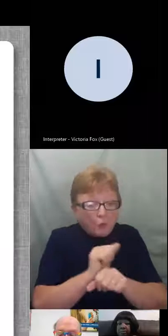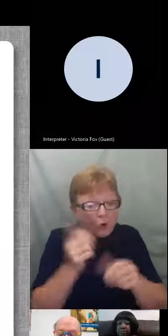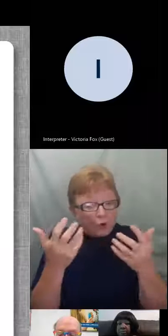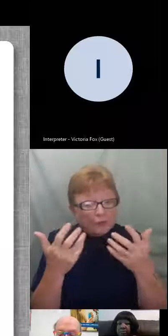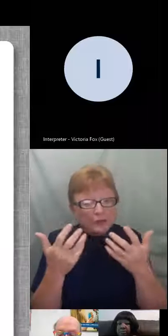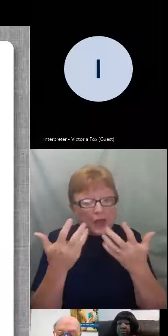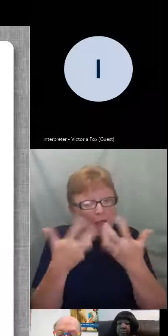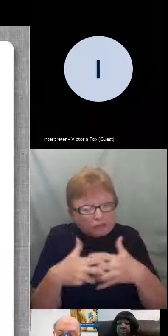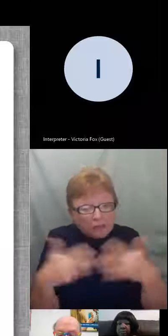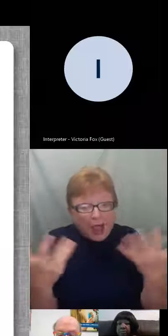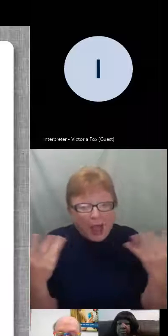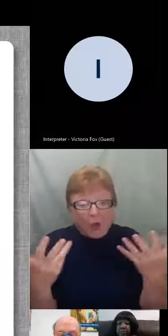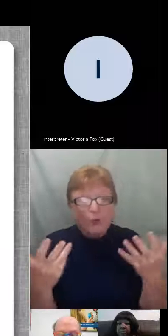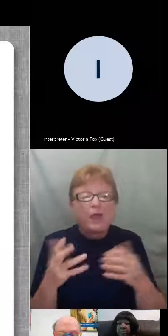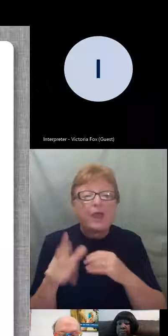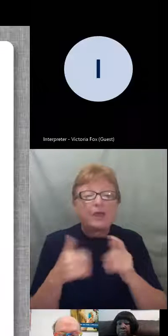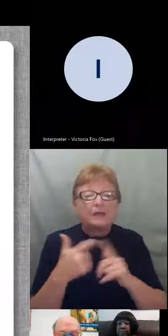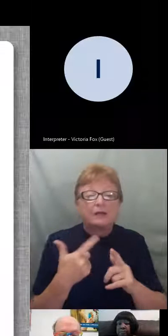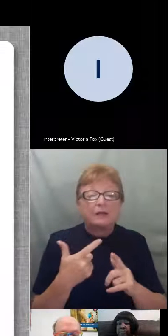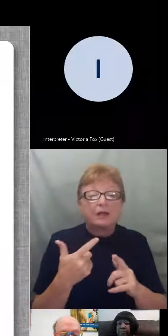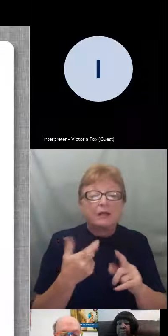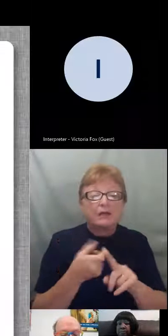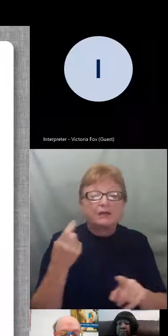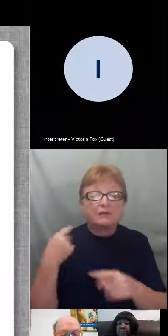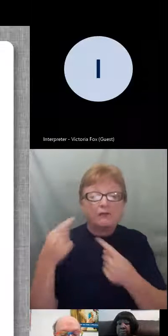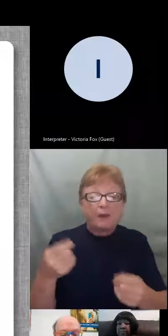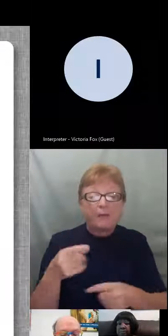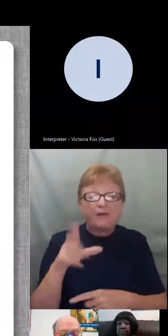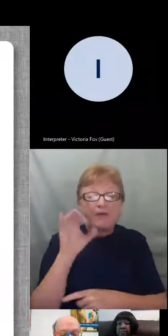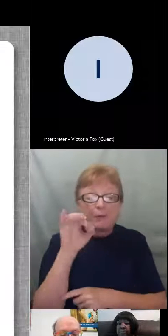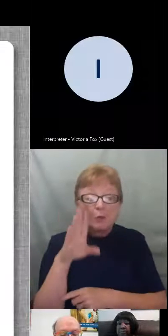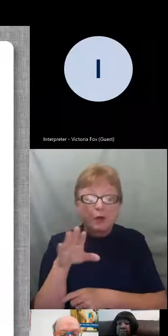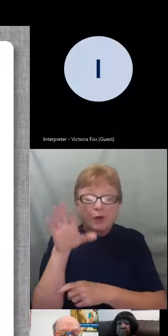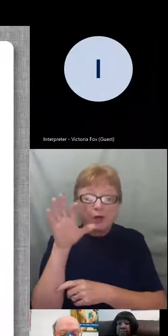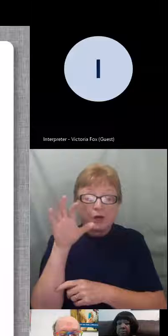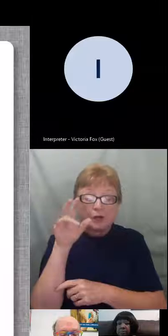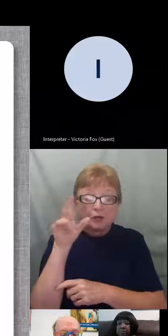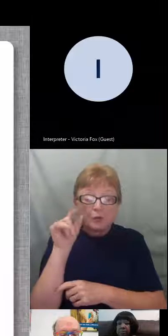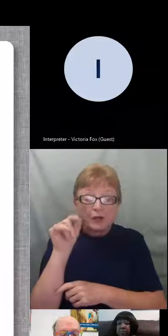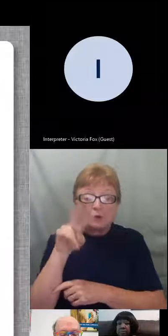congressional districts as of February 22. It's through